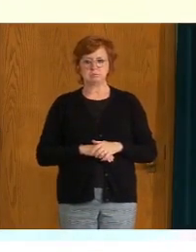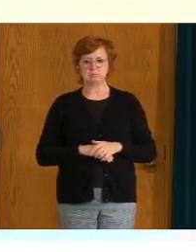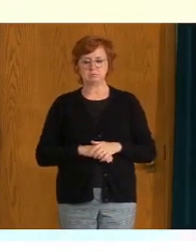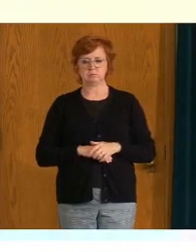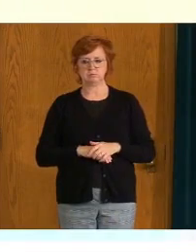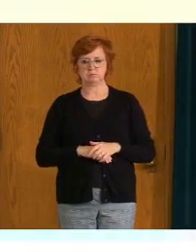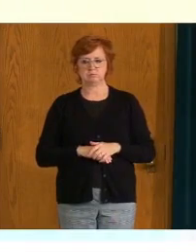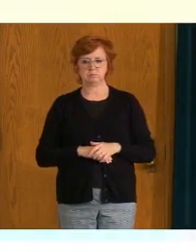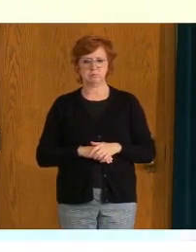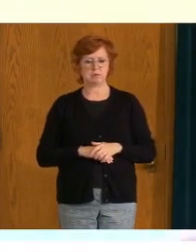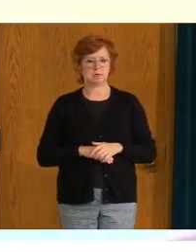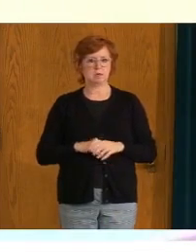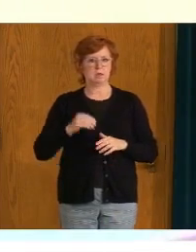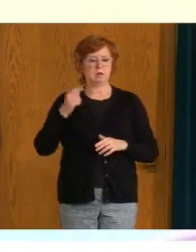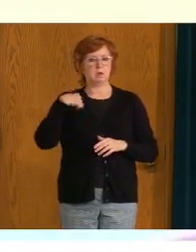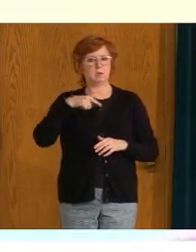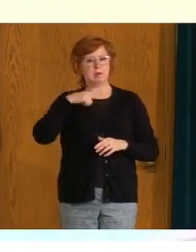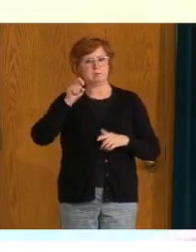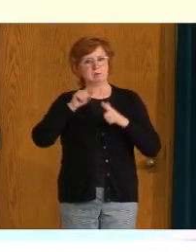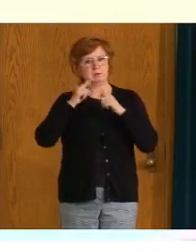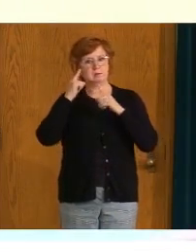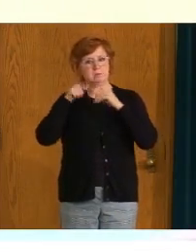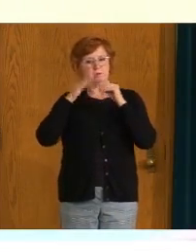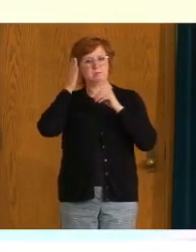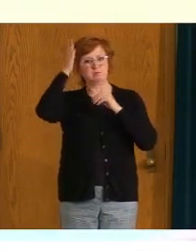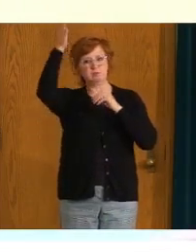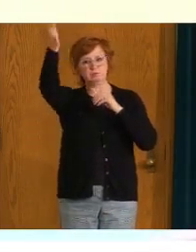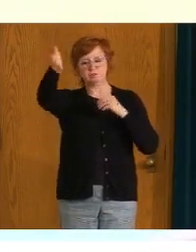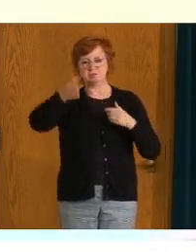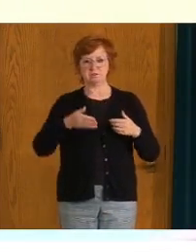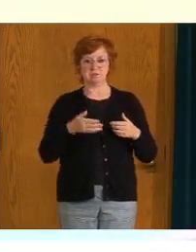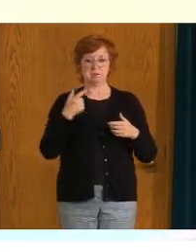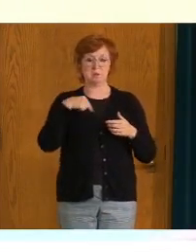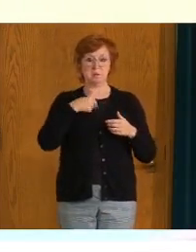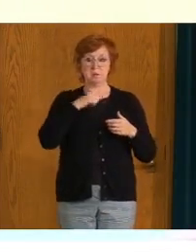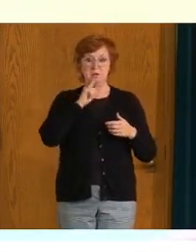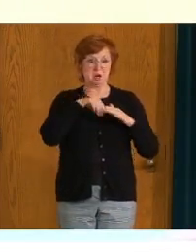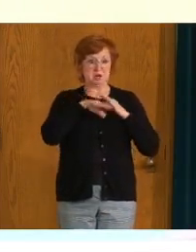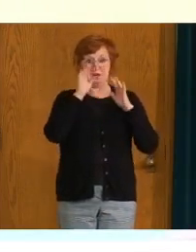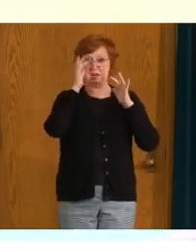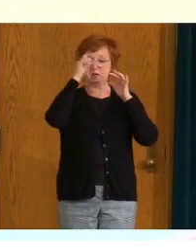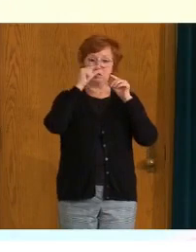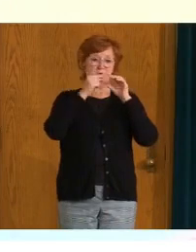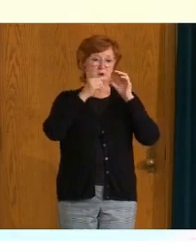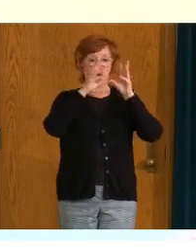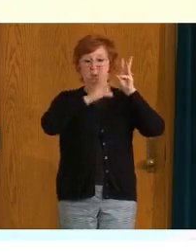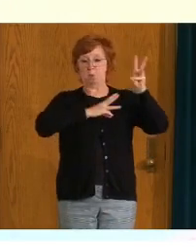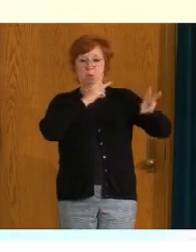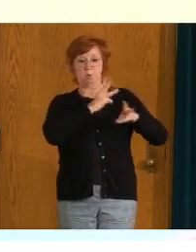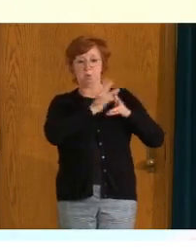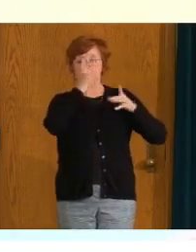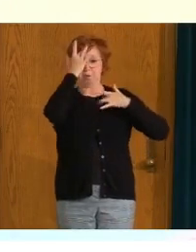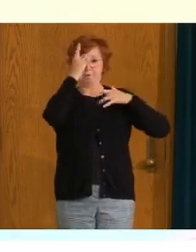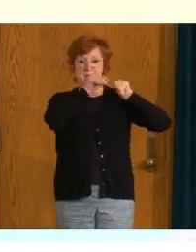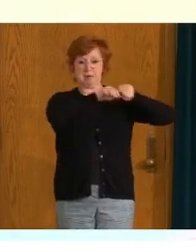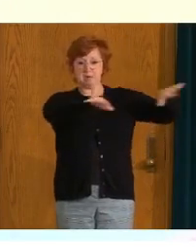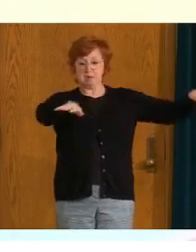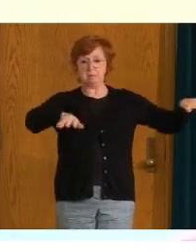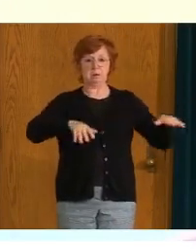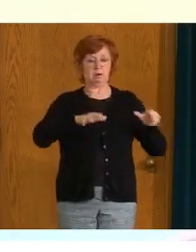pandemic forever. We are reaching a point where with our high vaccination rates, low case